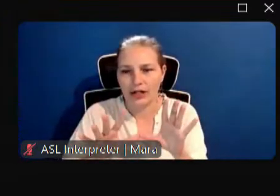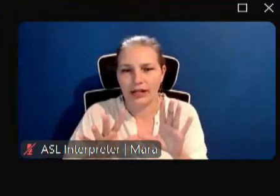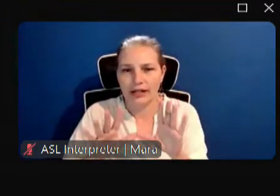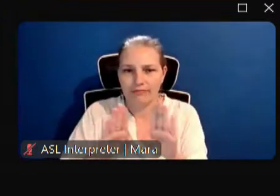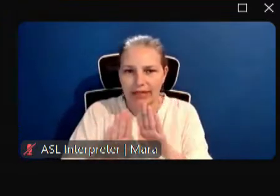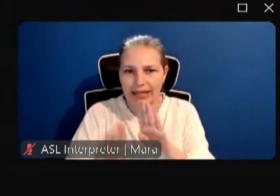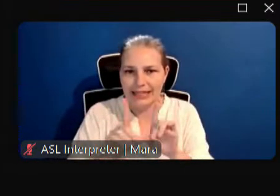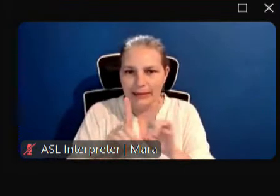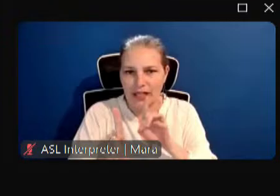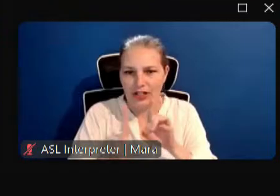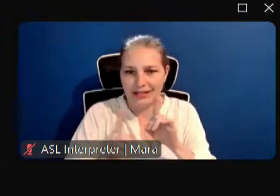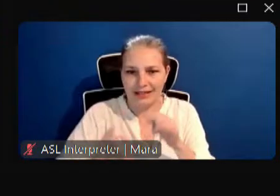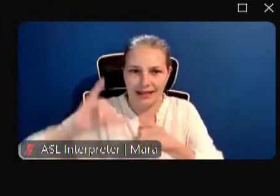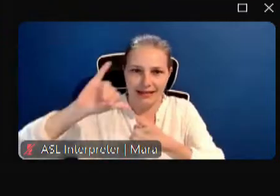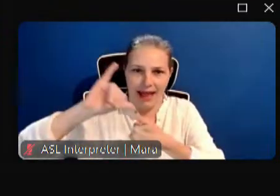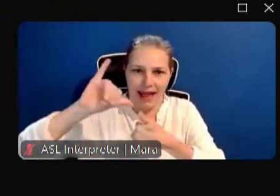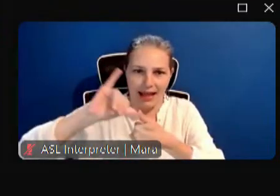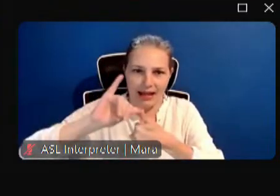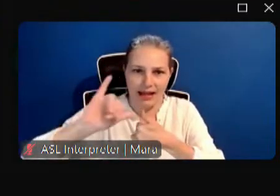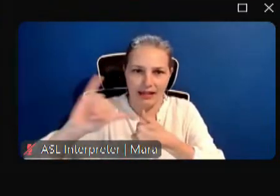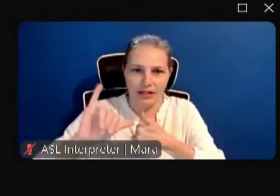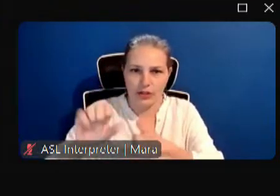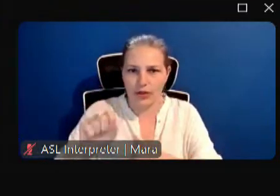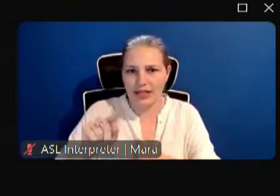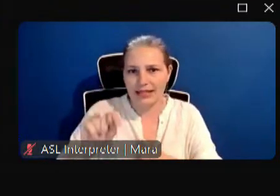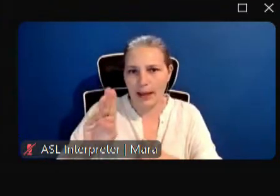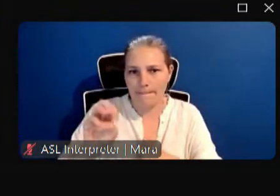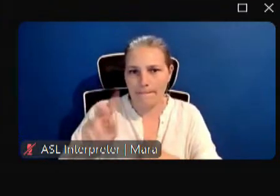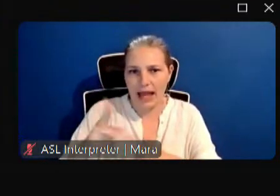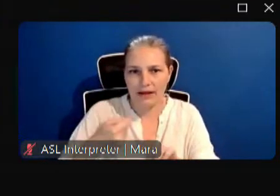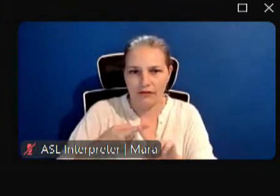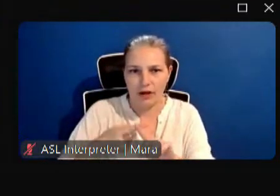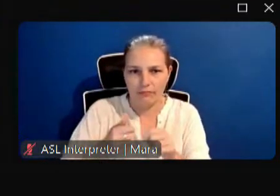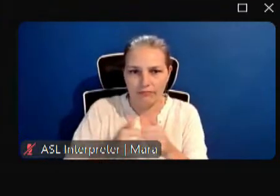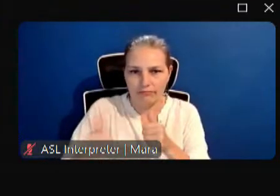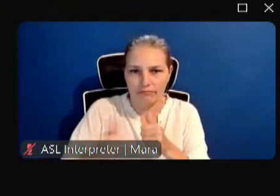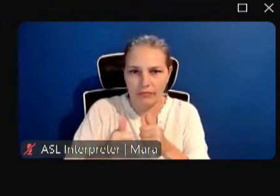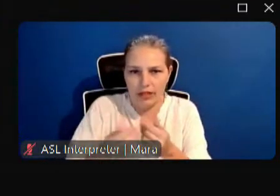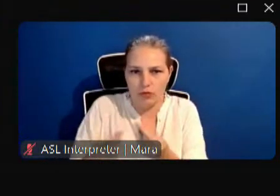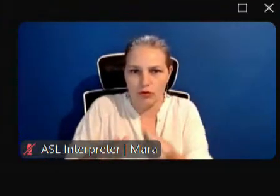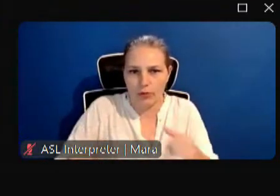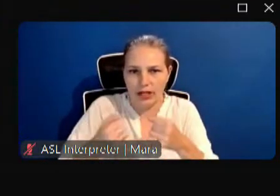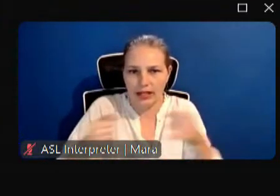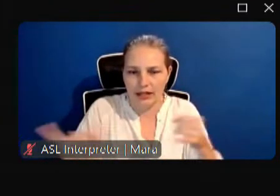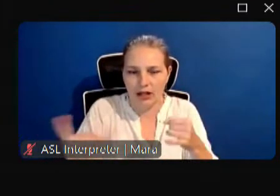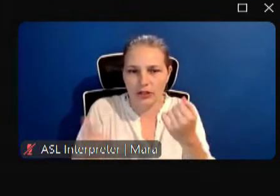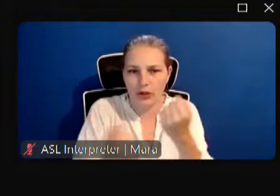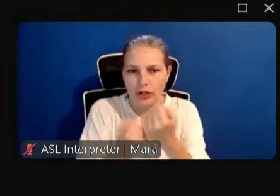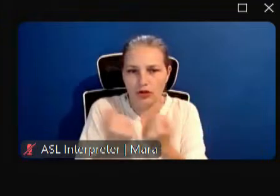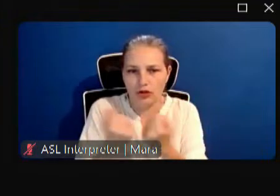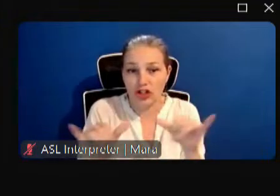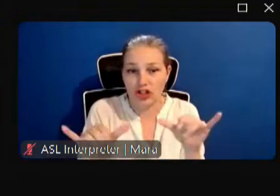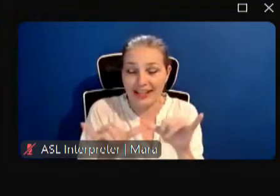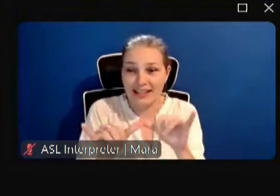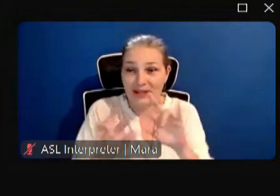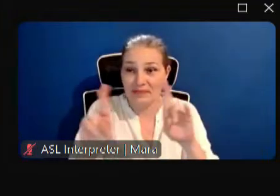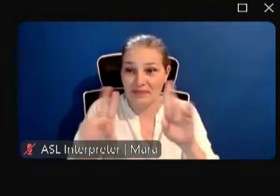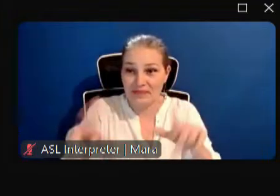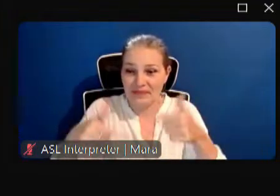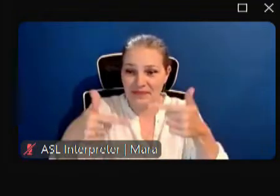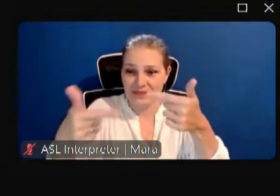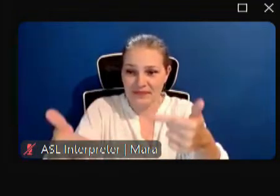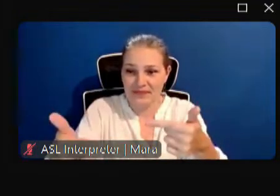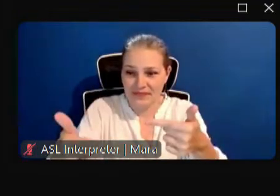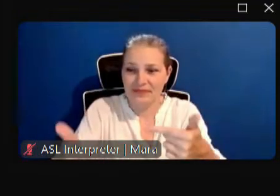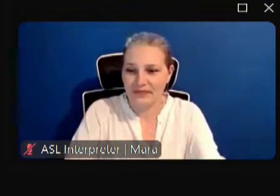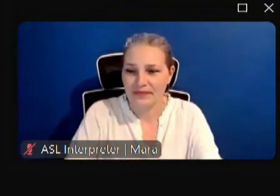the setback, which is the distance from the structure to the property line, and the structure size. We do see site plans that have